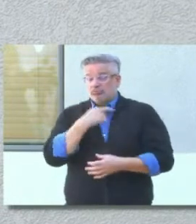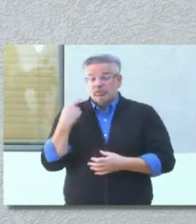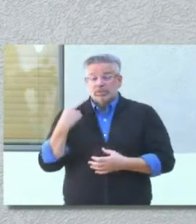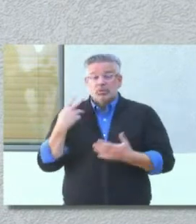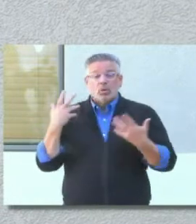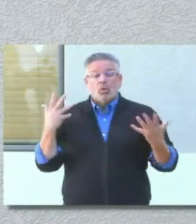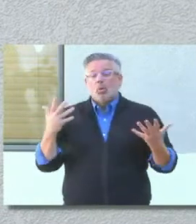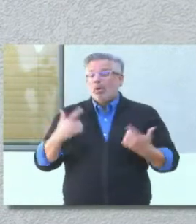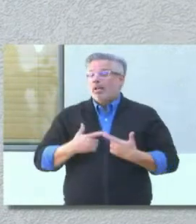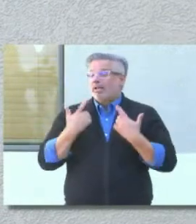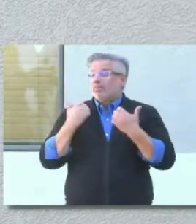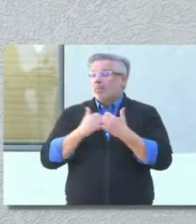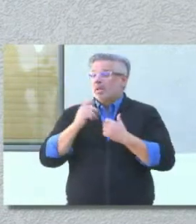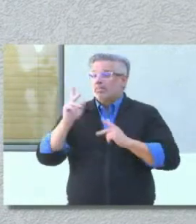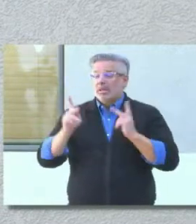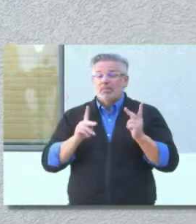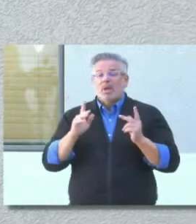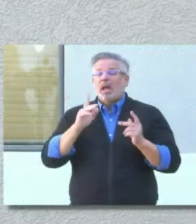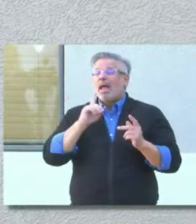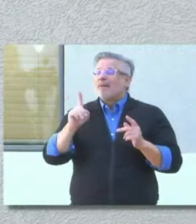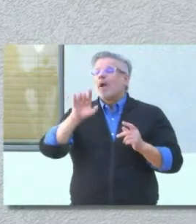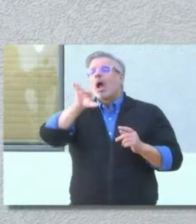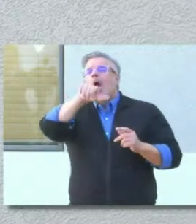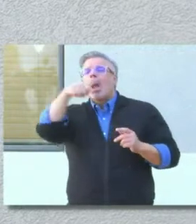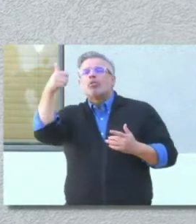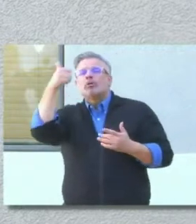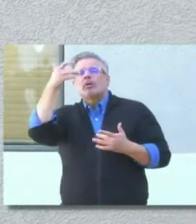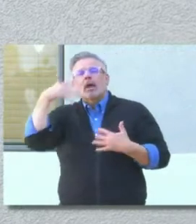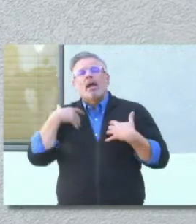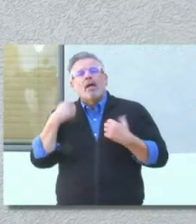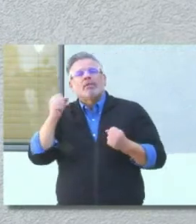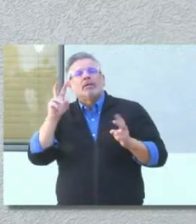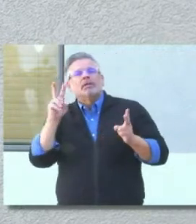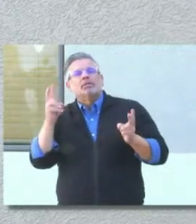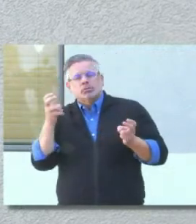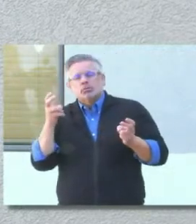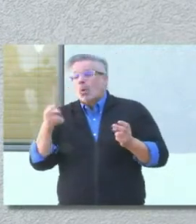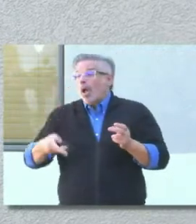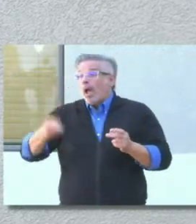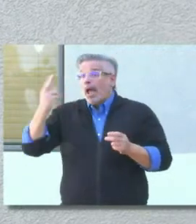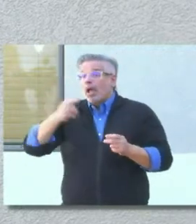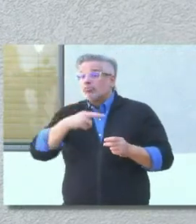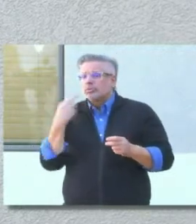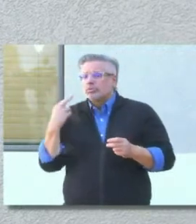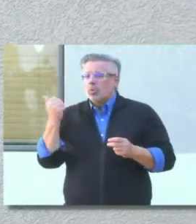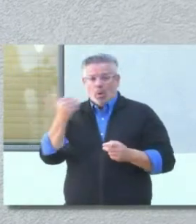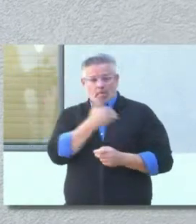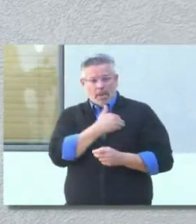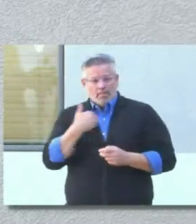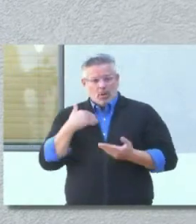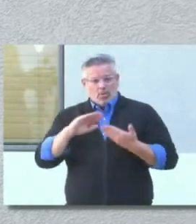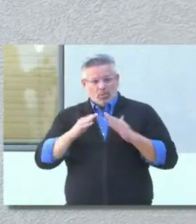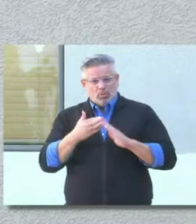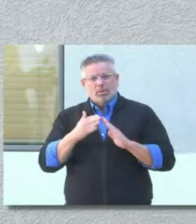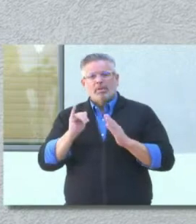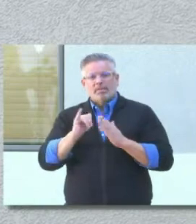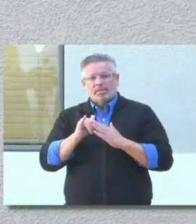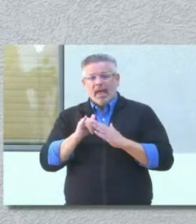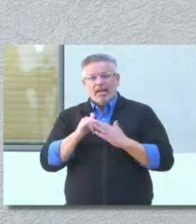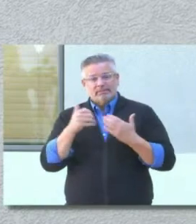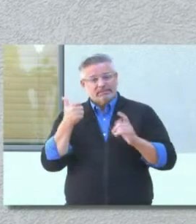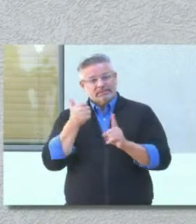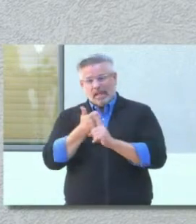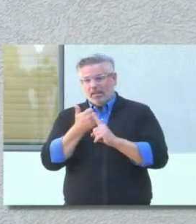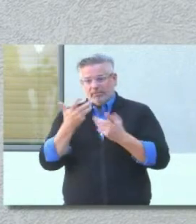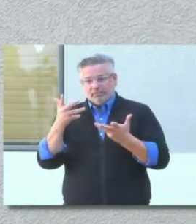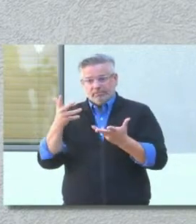even you live with people who have underlying conditions, are at higher risk themselves, or you're a member of a community that's been ravished and hard hit